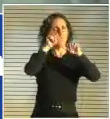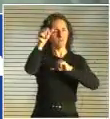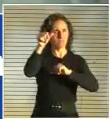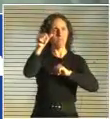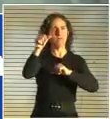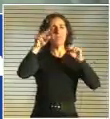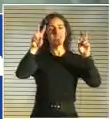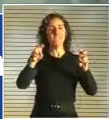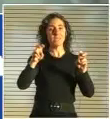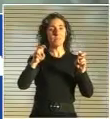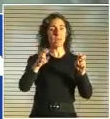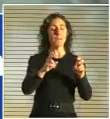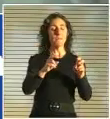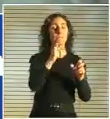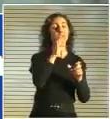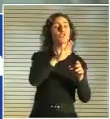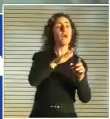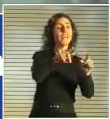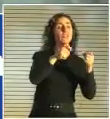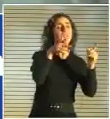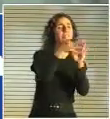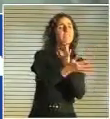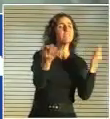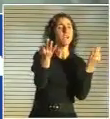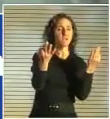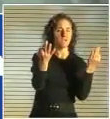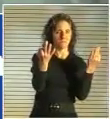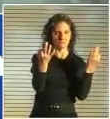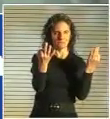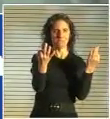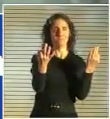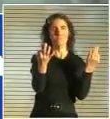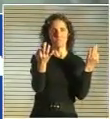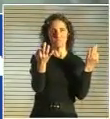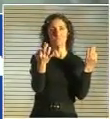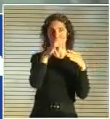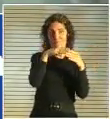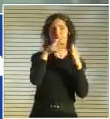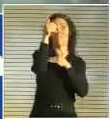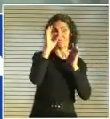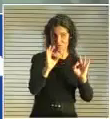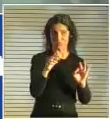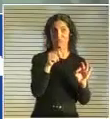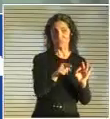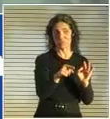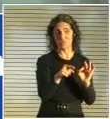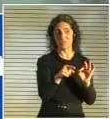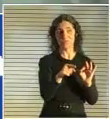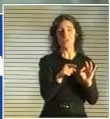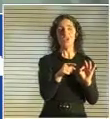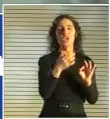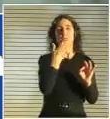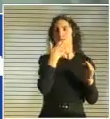mean going forward? Sourcing of healthy and sustainable food, water stewardship was mentioned, human rights and labor